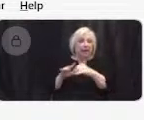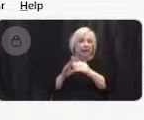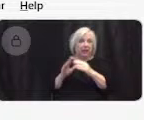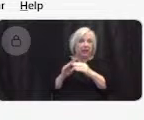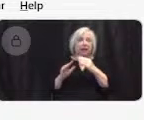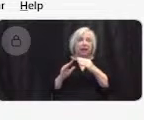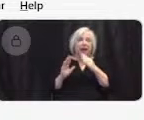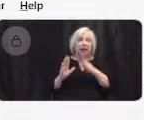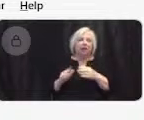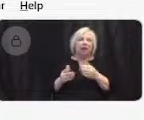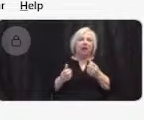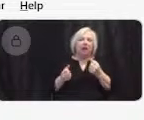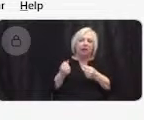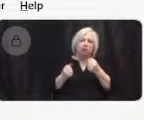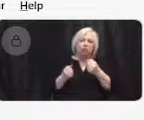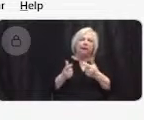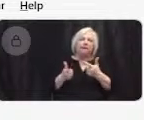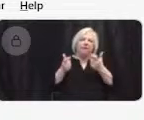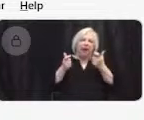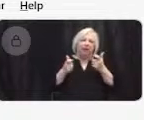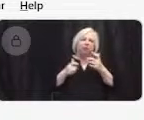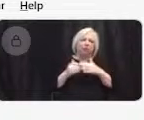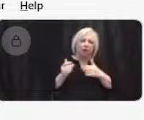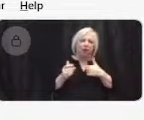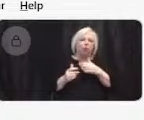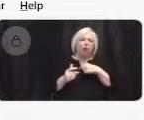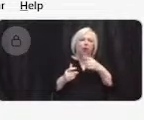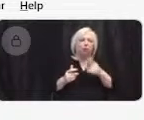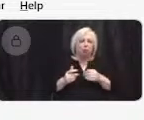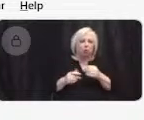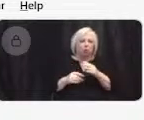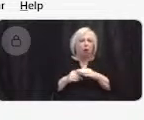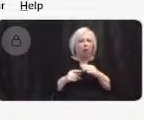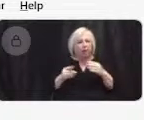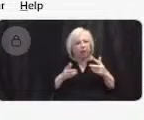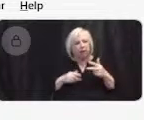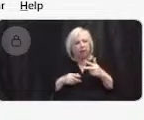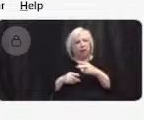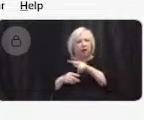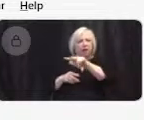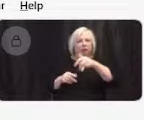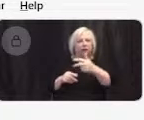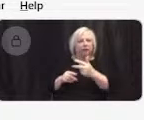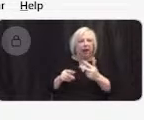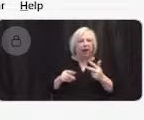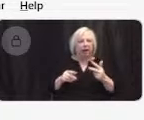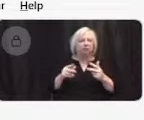They drive a little faster than what we normally do on our cul-de-sac with children. And